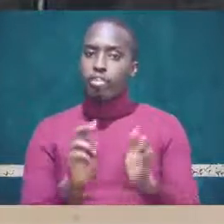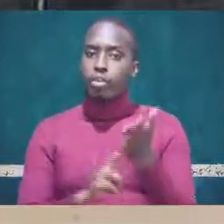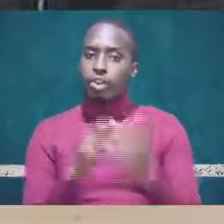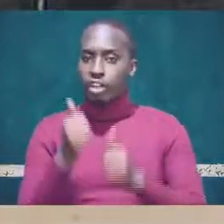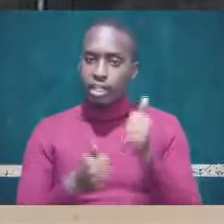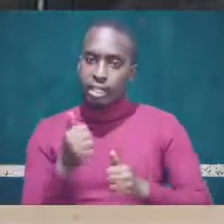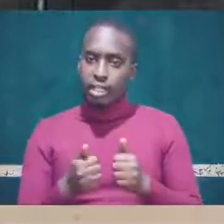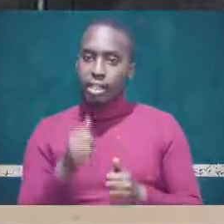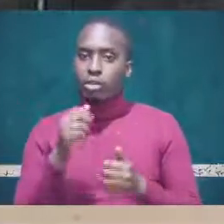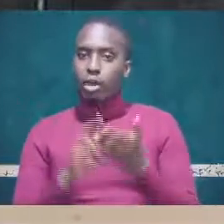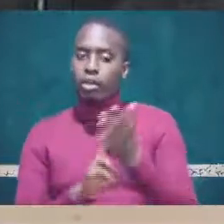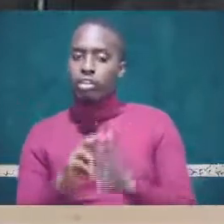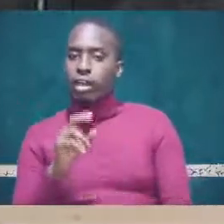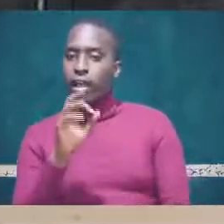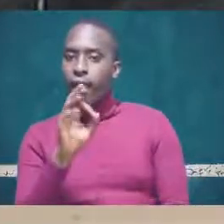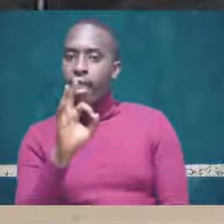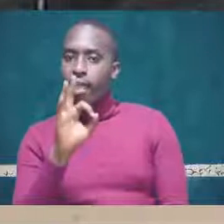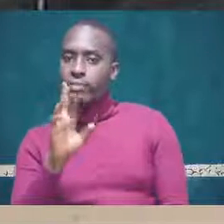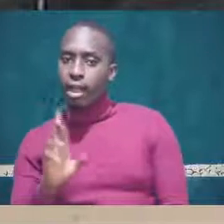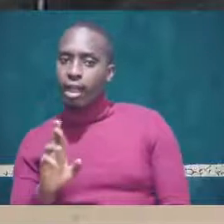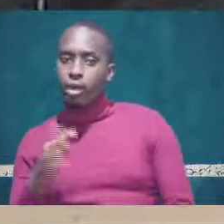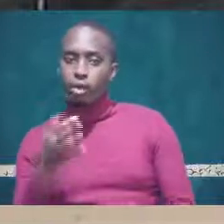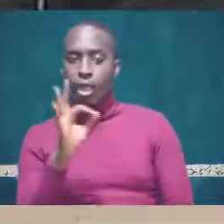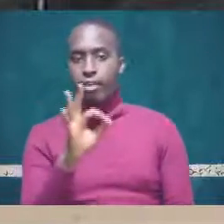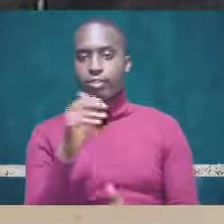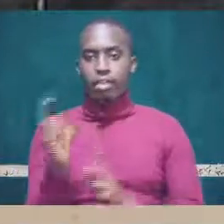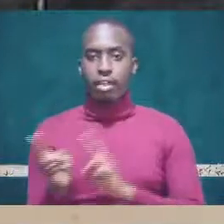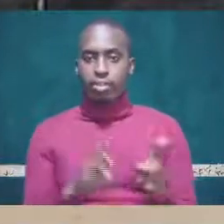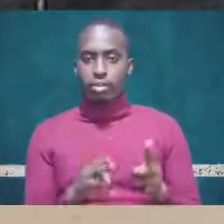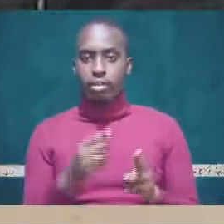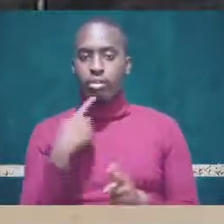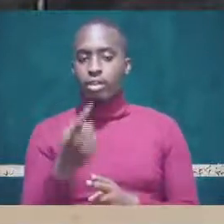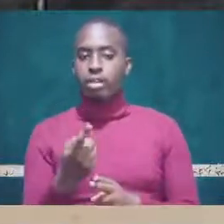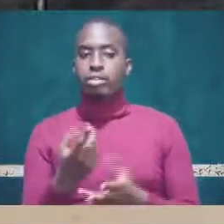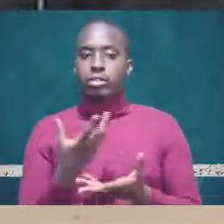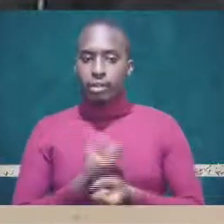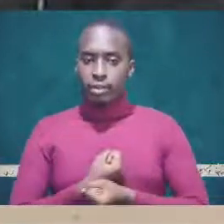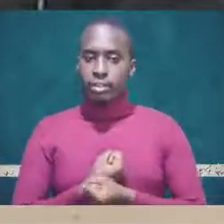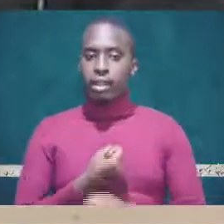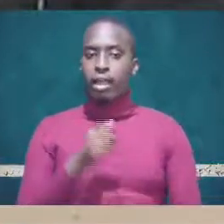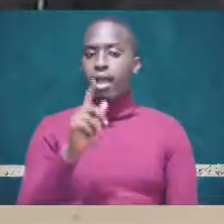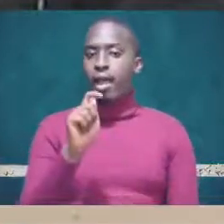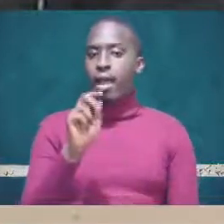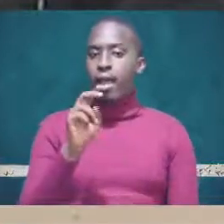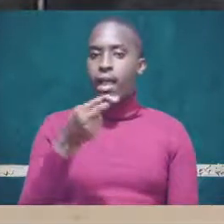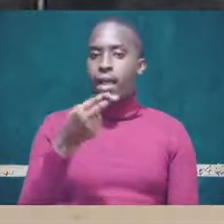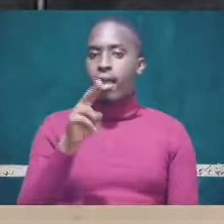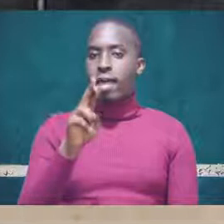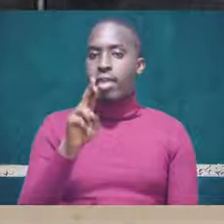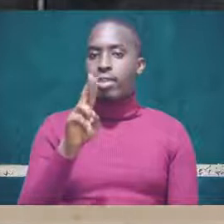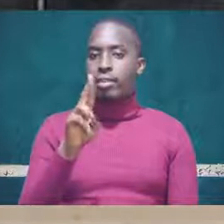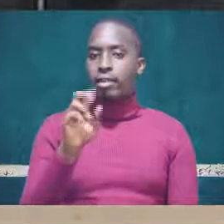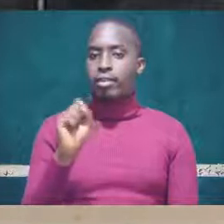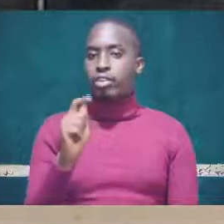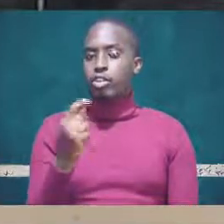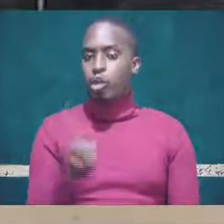friction, or we are going to use the thrust? No, we are not going to use the thrust only or friction only. We are going to